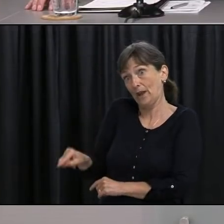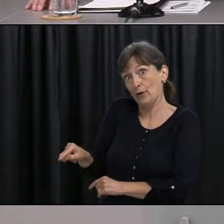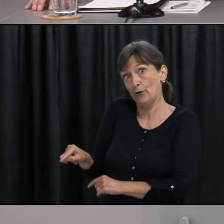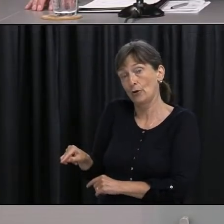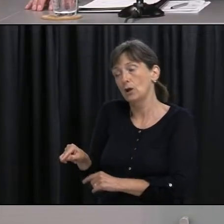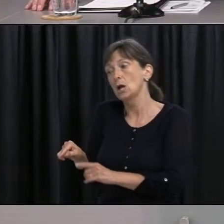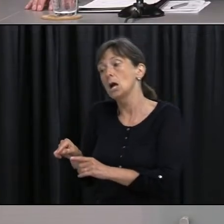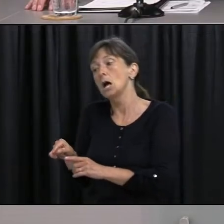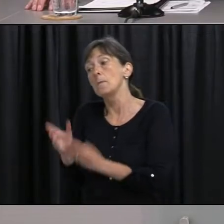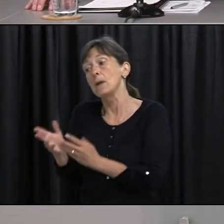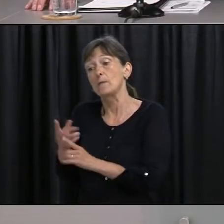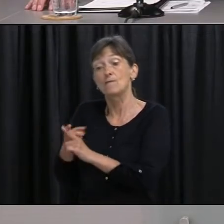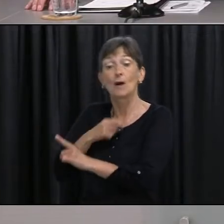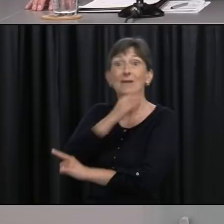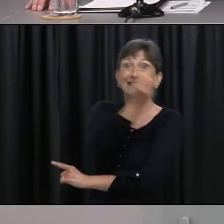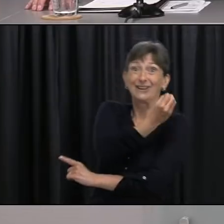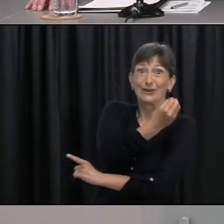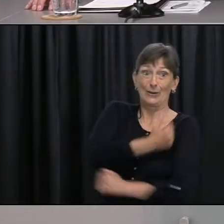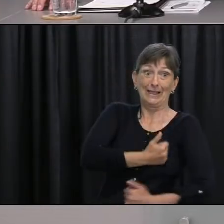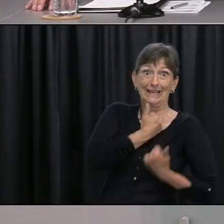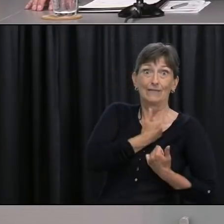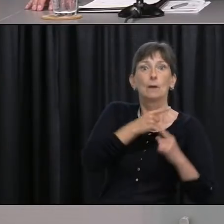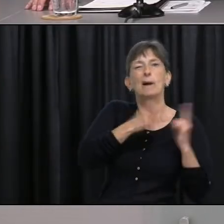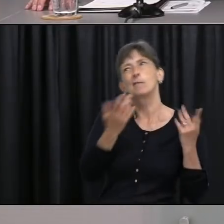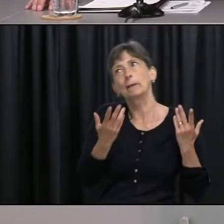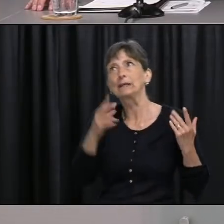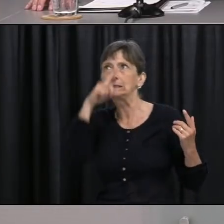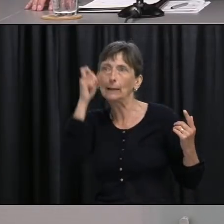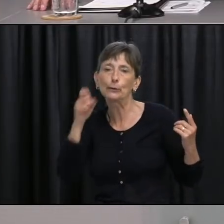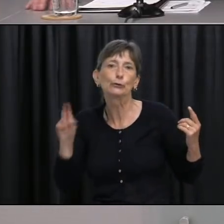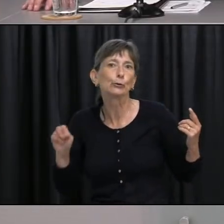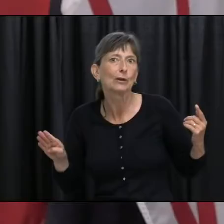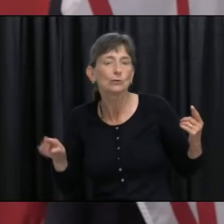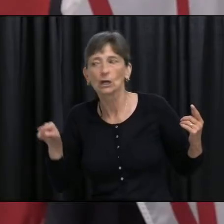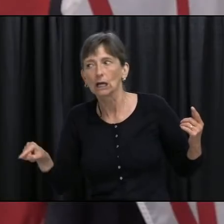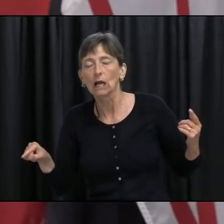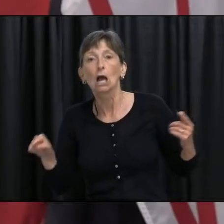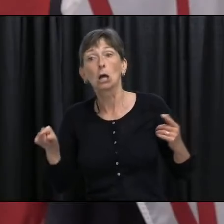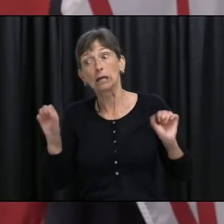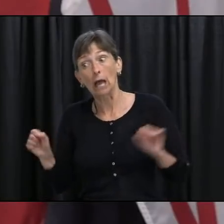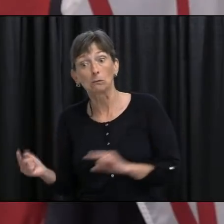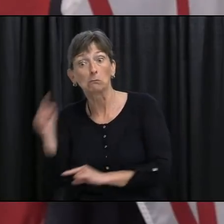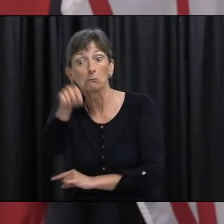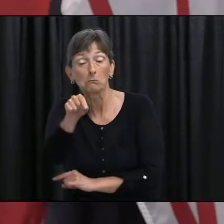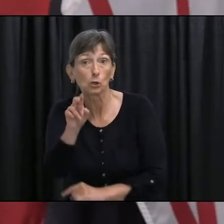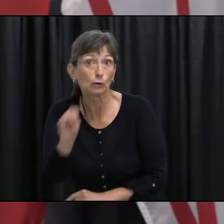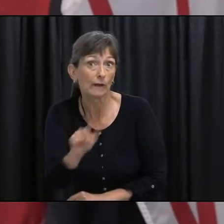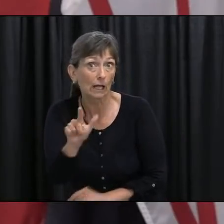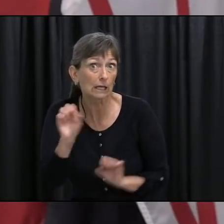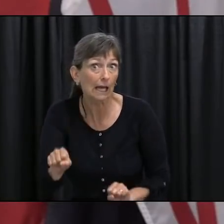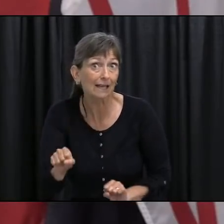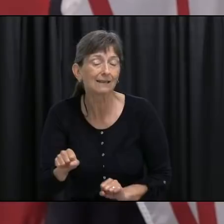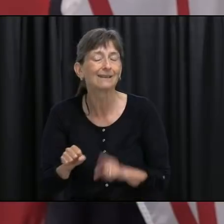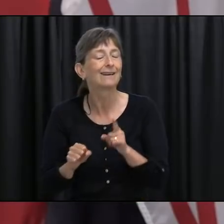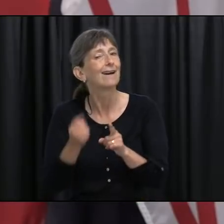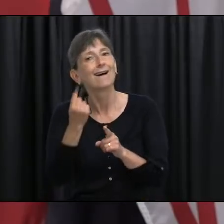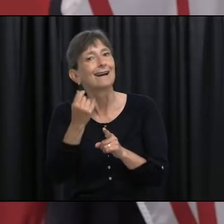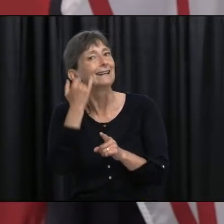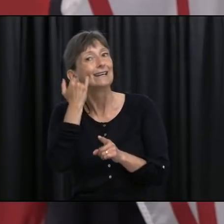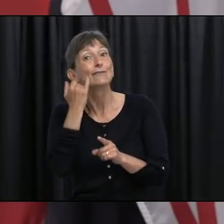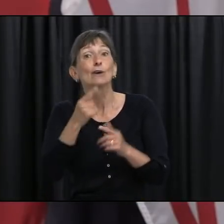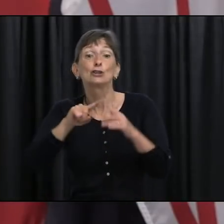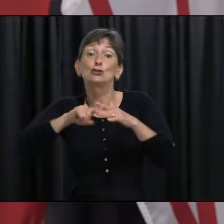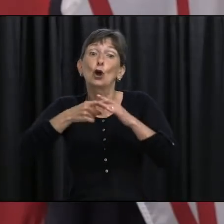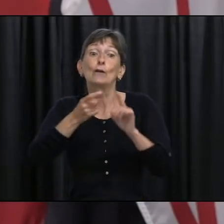even though they might be an Ontario resident and then spend the summers in New Brunswick or wherever? So right now, anyone coming outside of Atlantic Canada, you